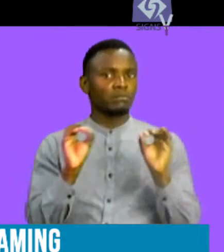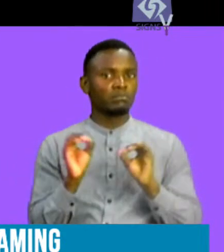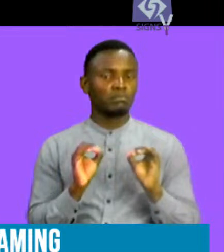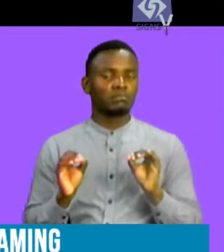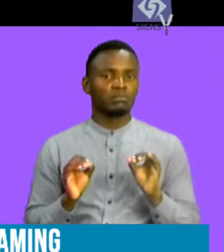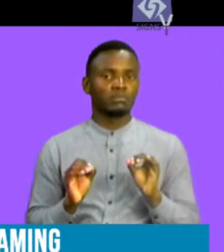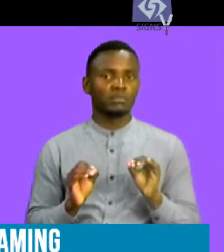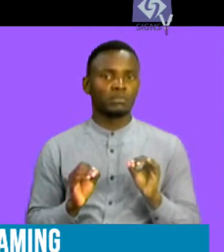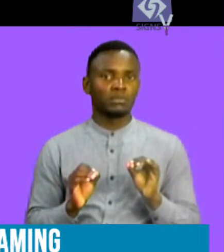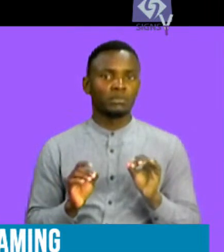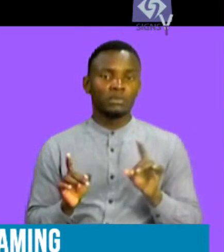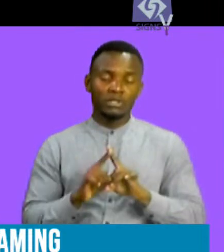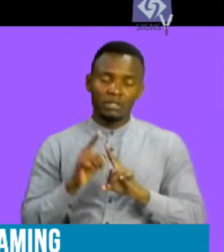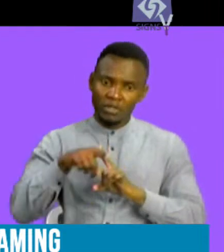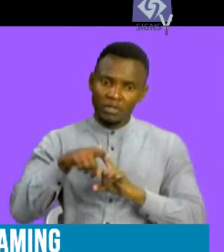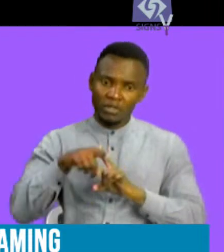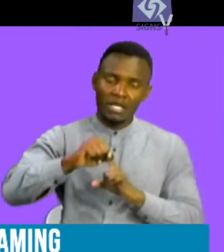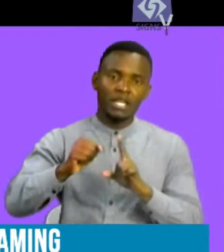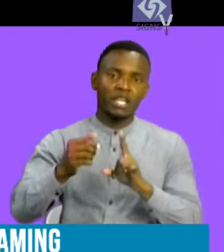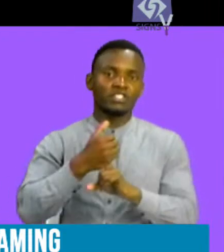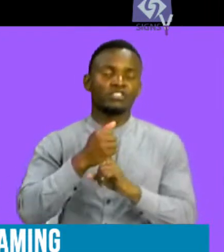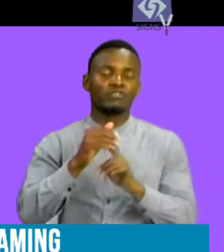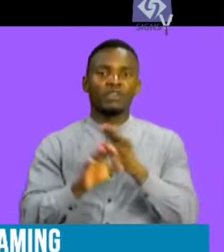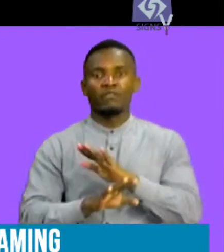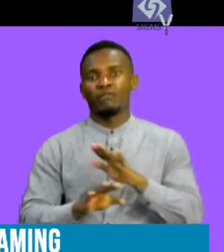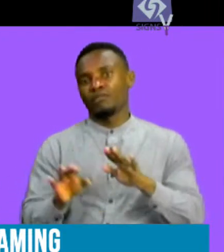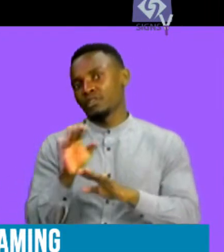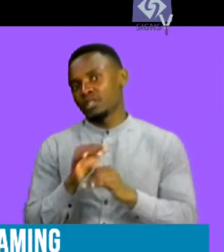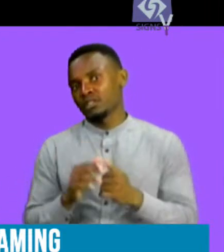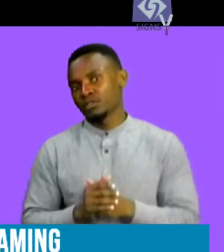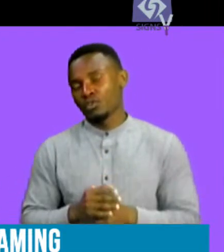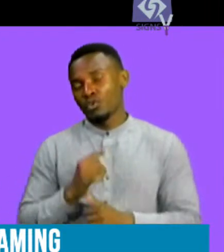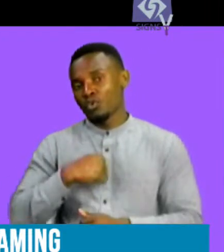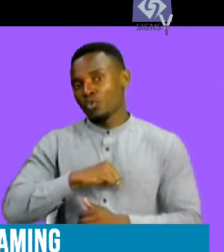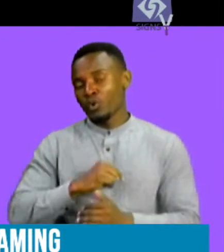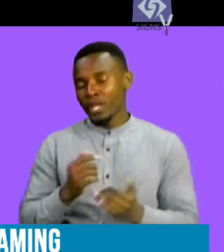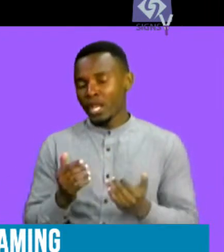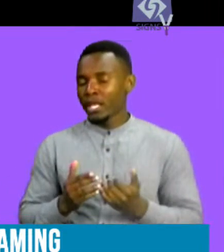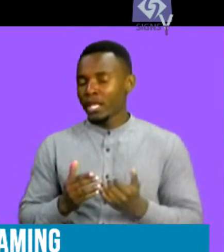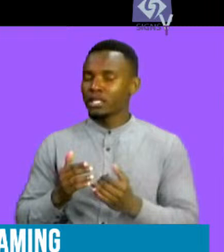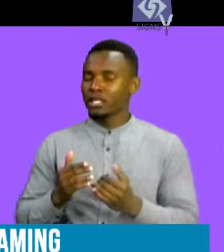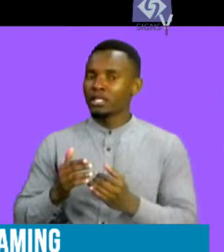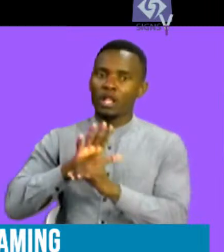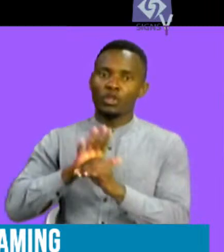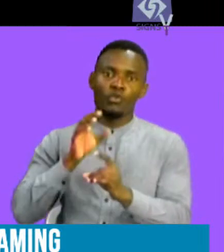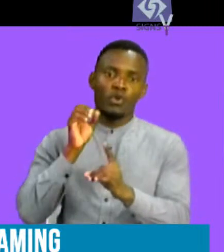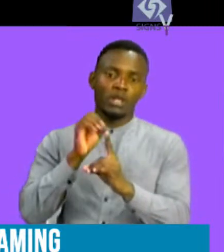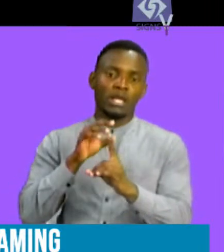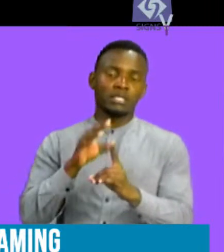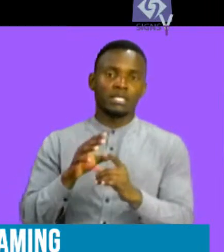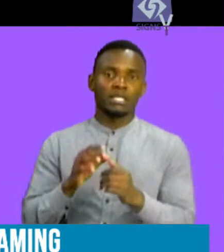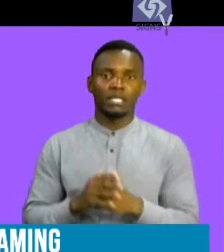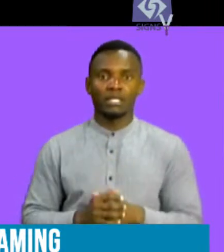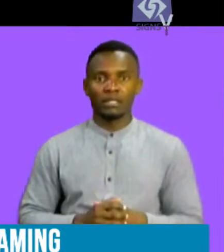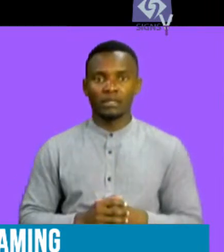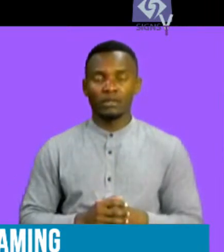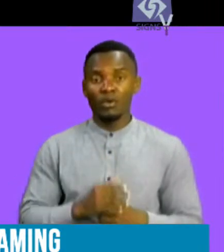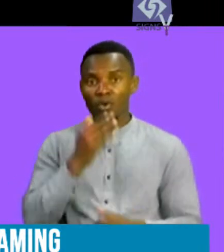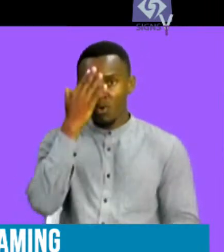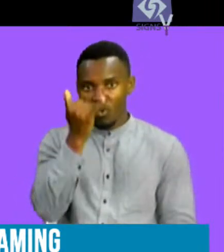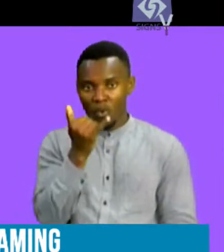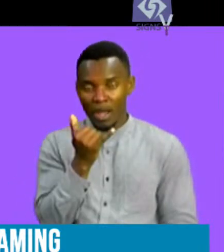to reach anywhere. So there's need for a lot of counseling. There's a lot of counseling, because you see there are